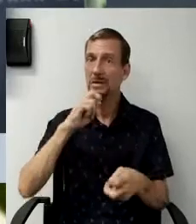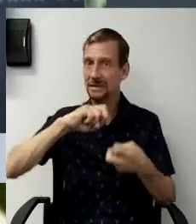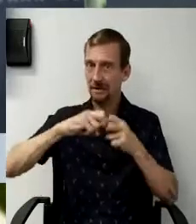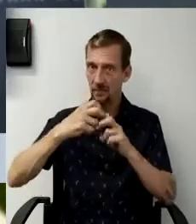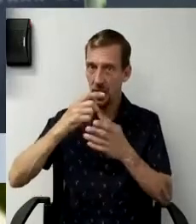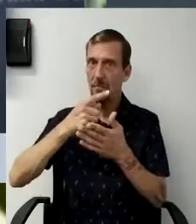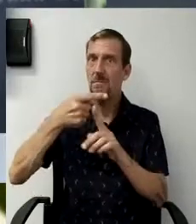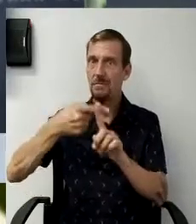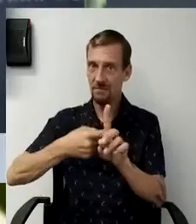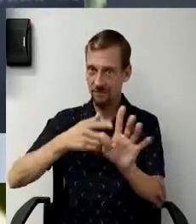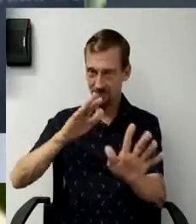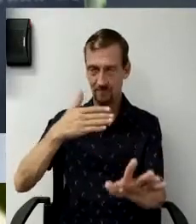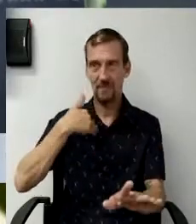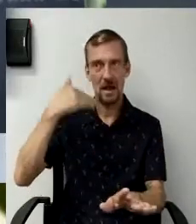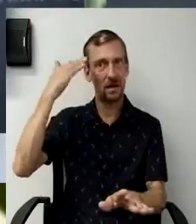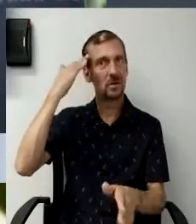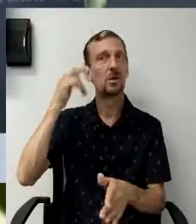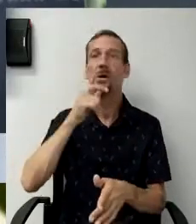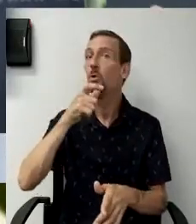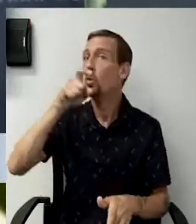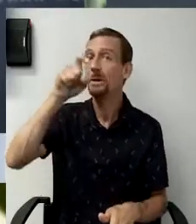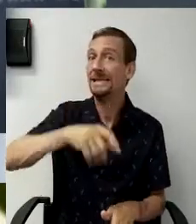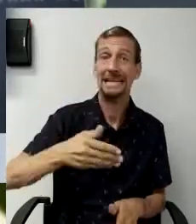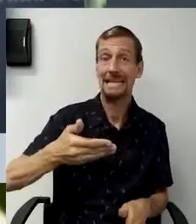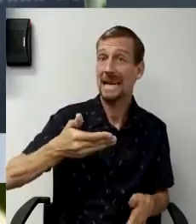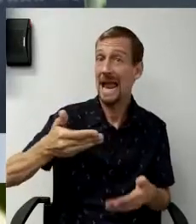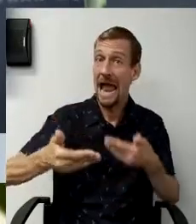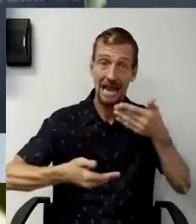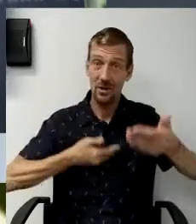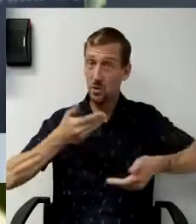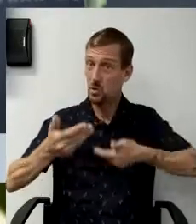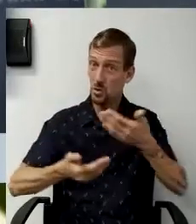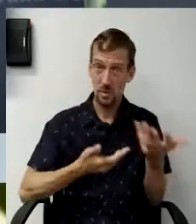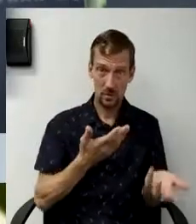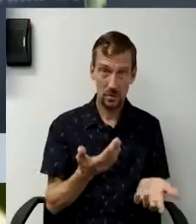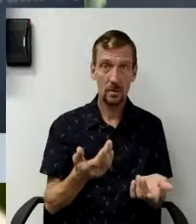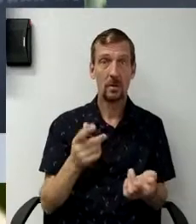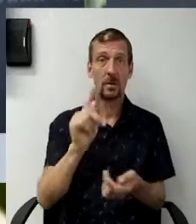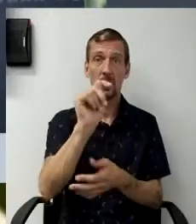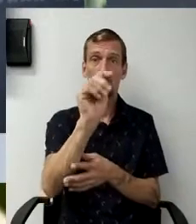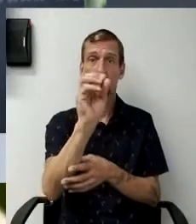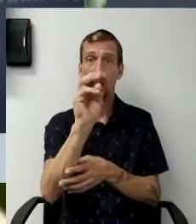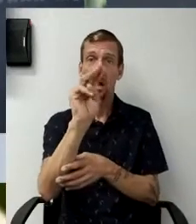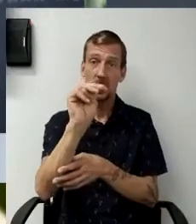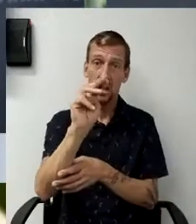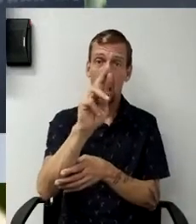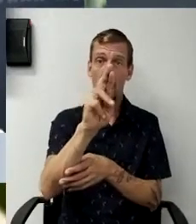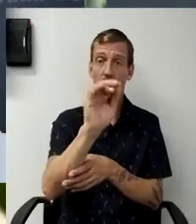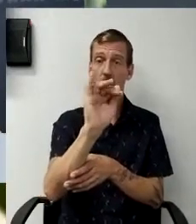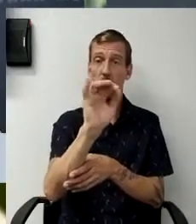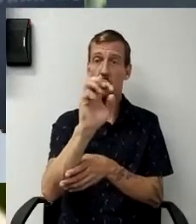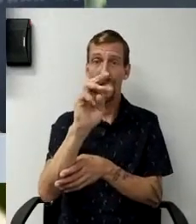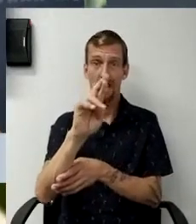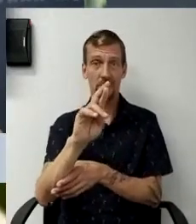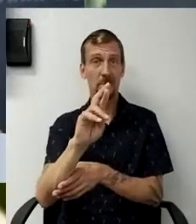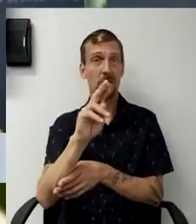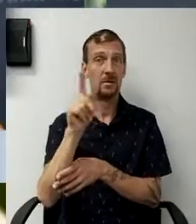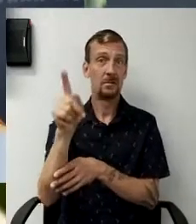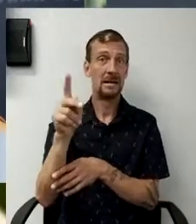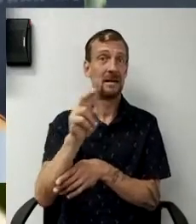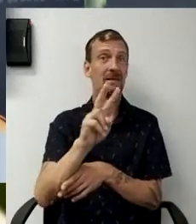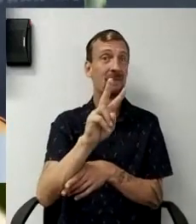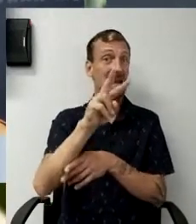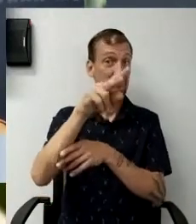have, where we haven't needed to hire among our executive ranks. Tom Rayner, our Chief Operating Officer, one of our senior